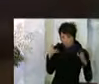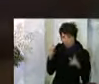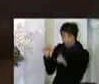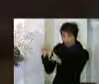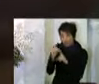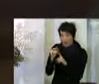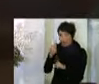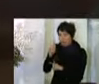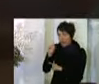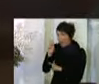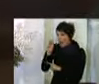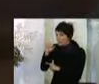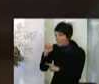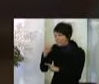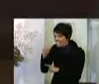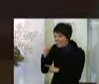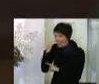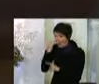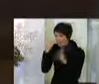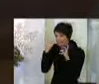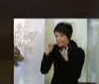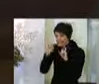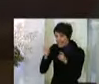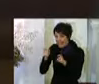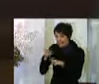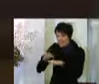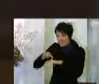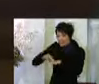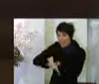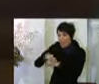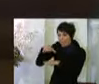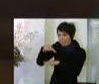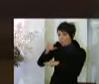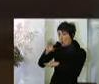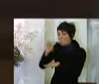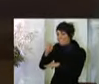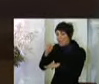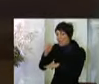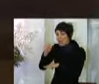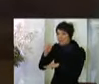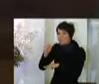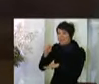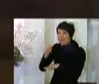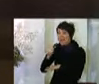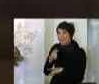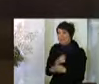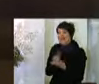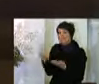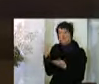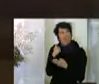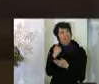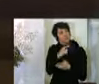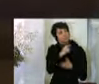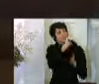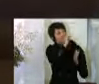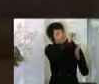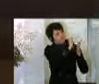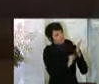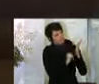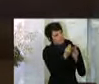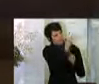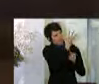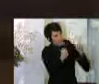you that Robin's out there if you would like to dedicate upon Sedia. Last week we dedicated the illumination, and there are a couple of folks here today who weren't